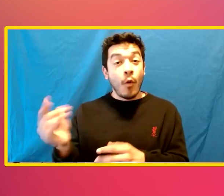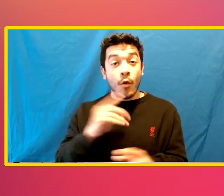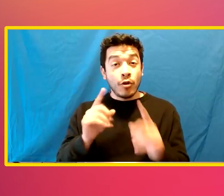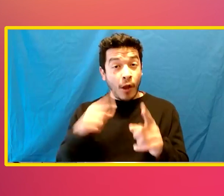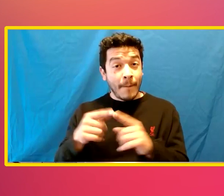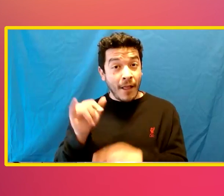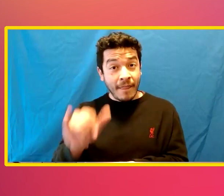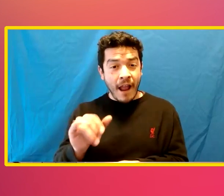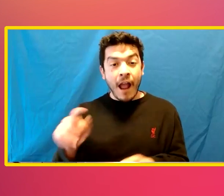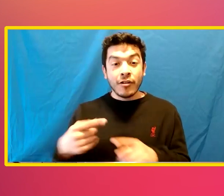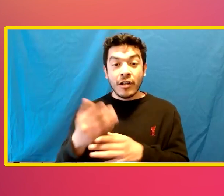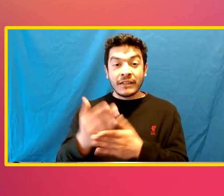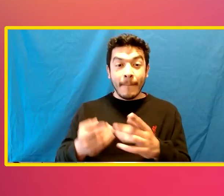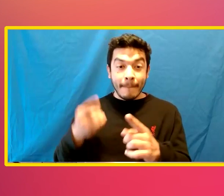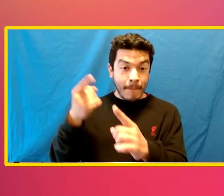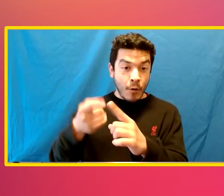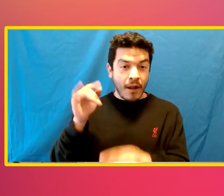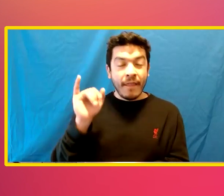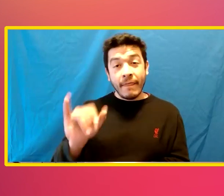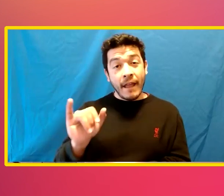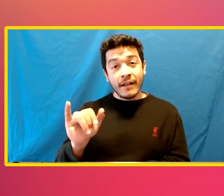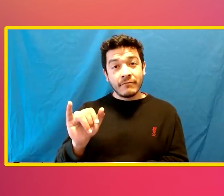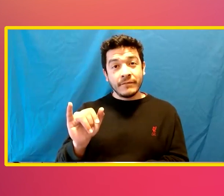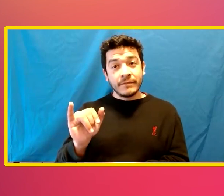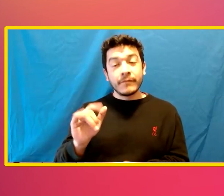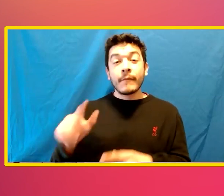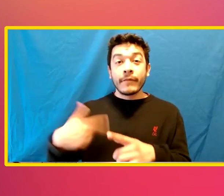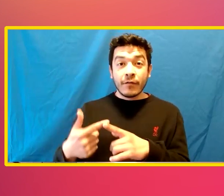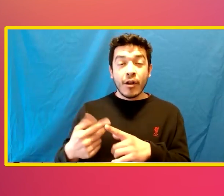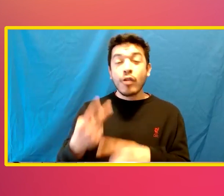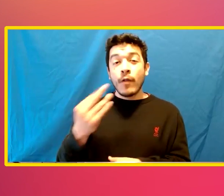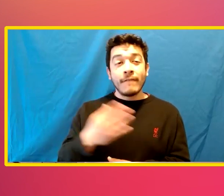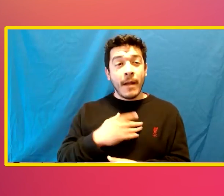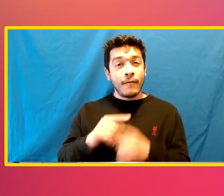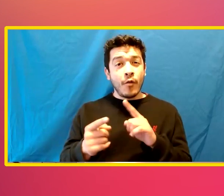it until such point that when two of my